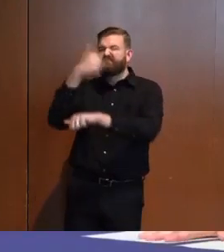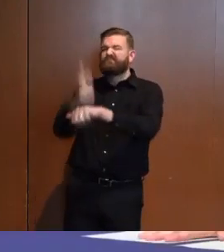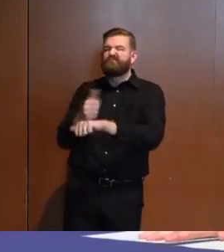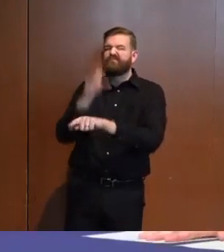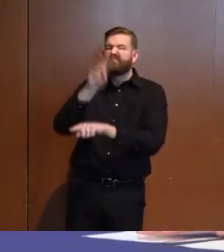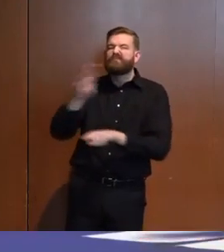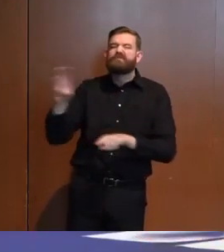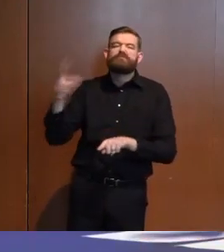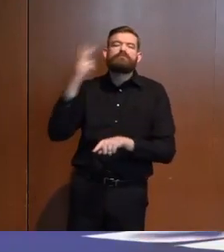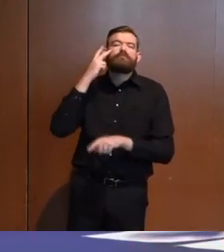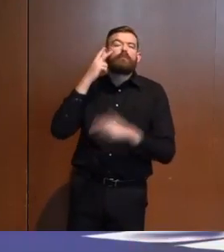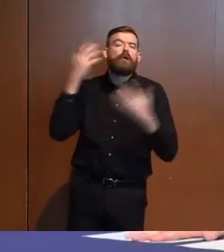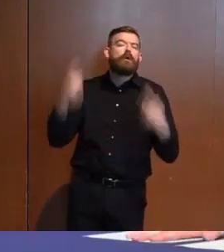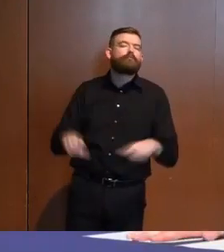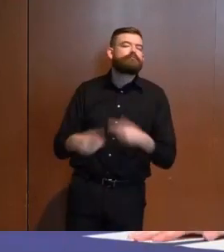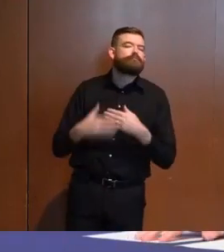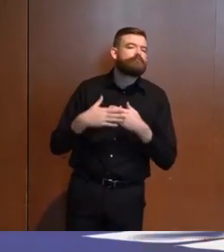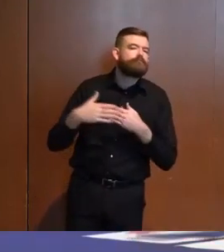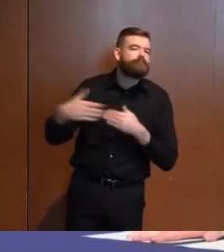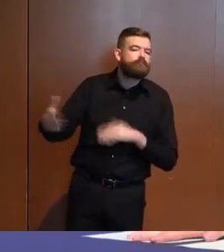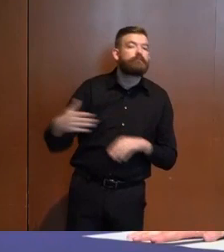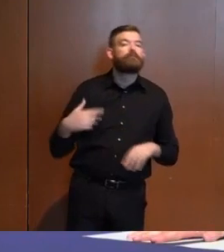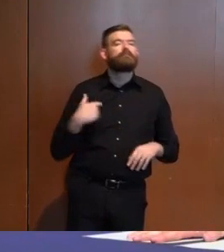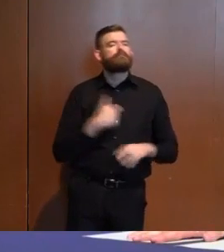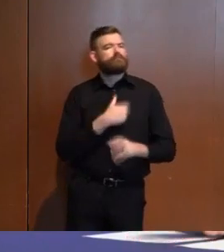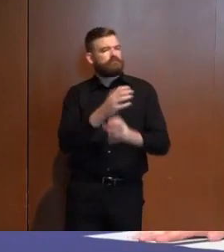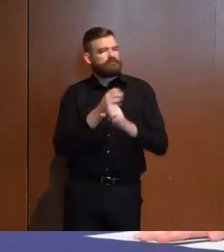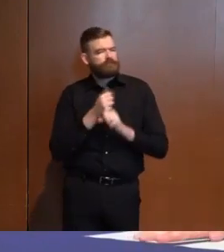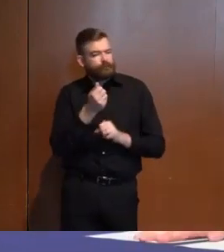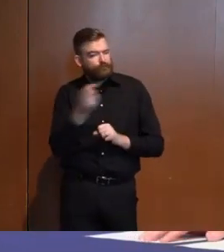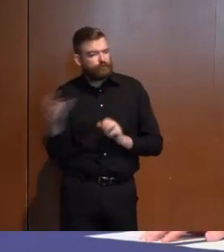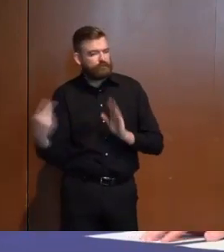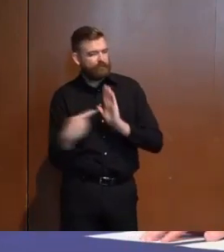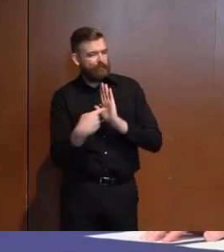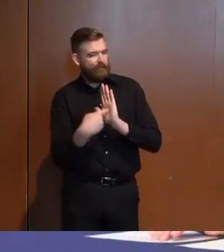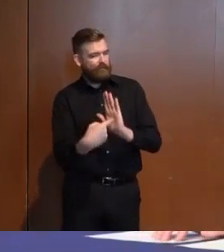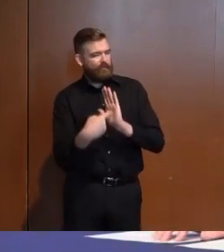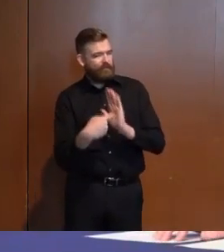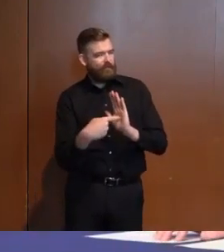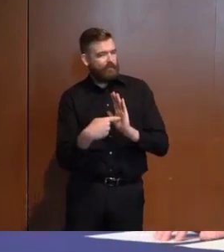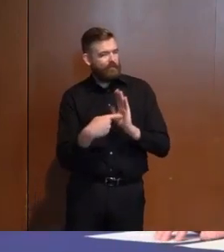few examples of people who are not playing ball with large gatherings. We'll look at